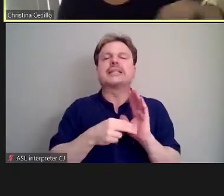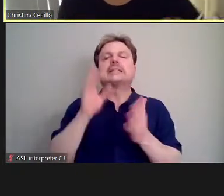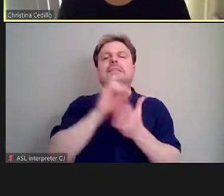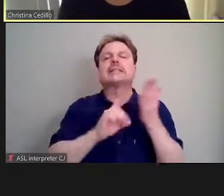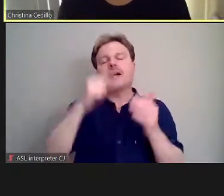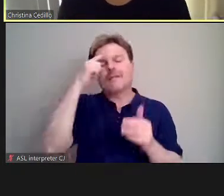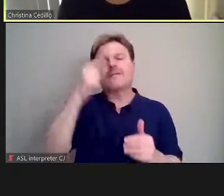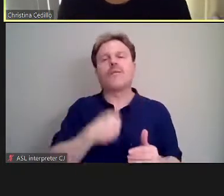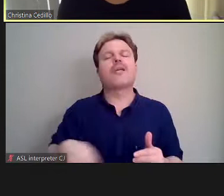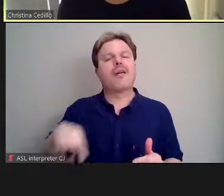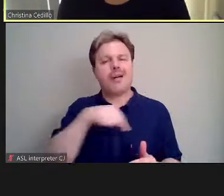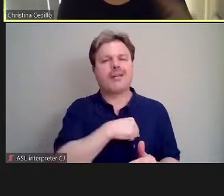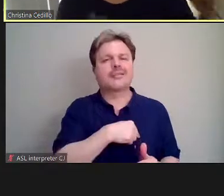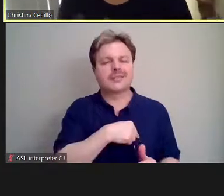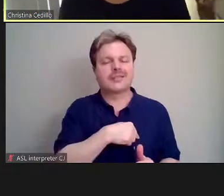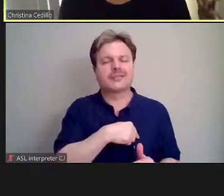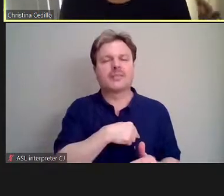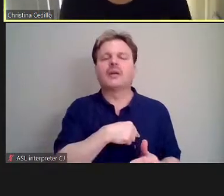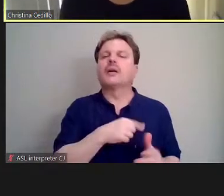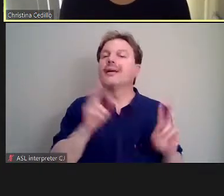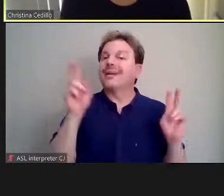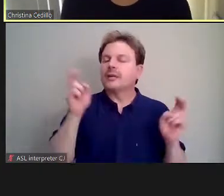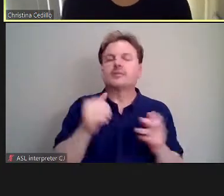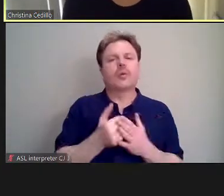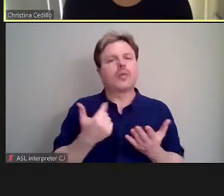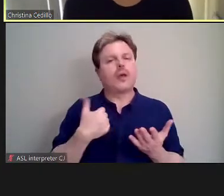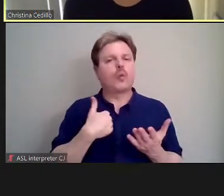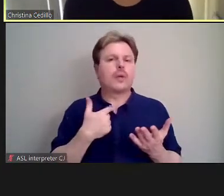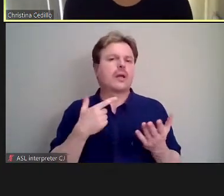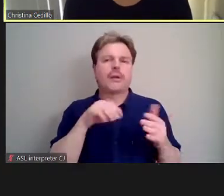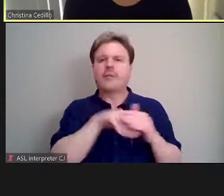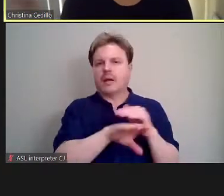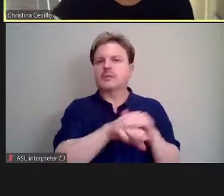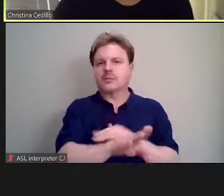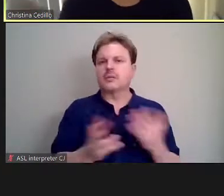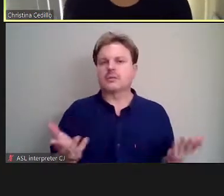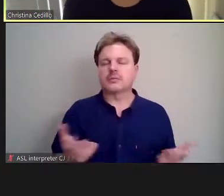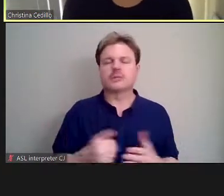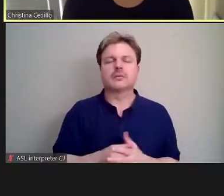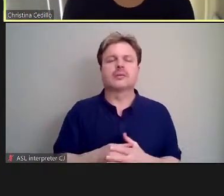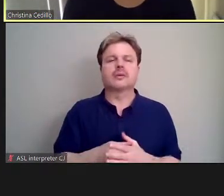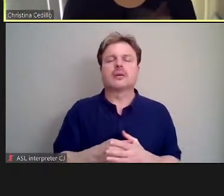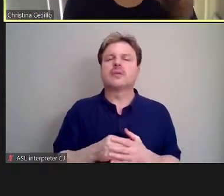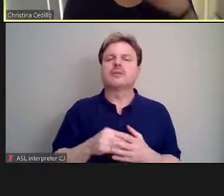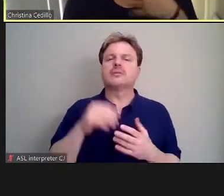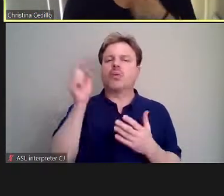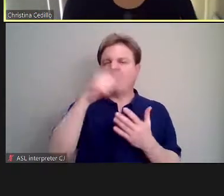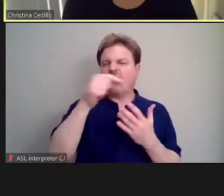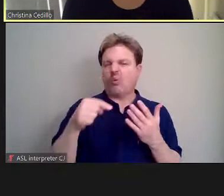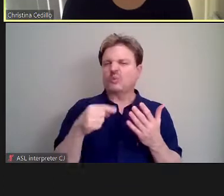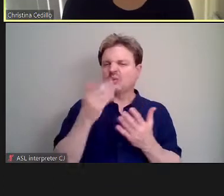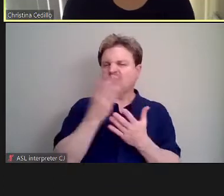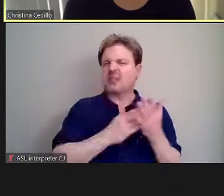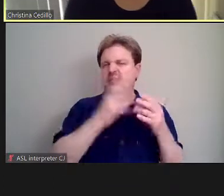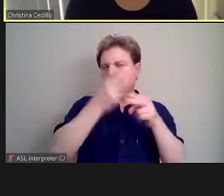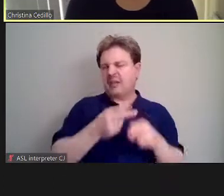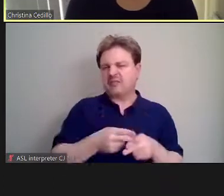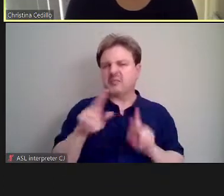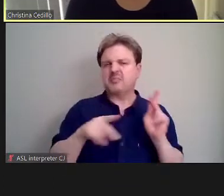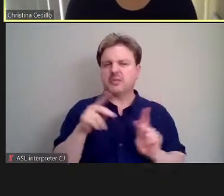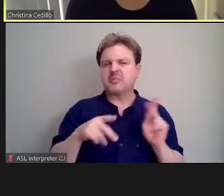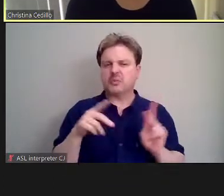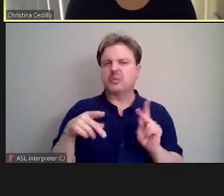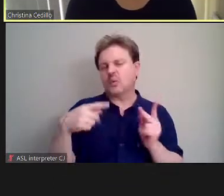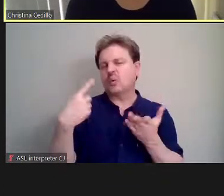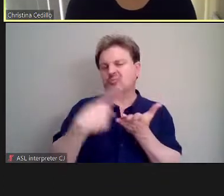us so that we have access to that. And so these are some of the people who talk about those